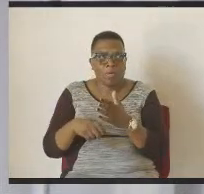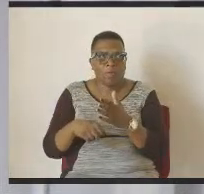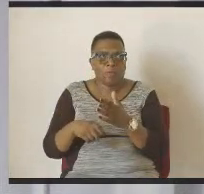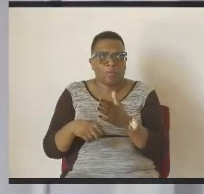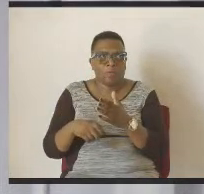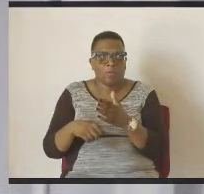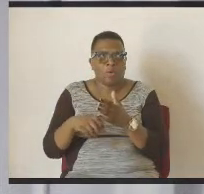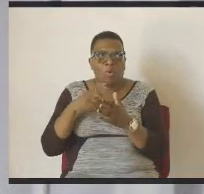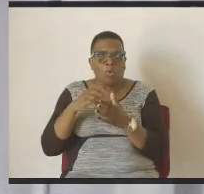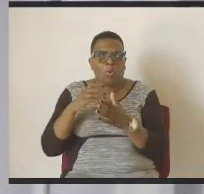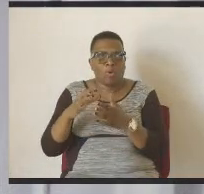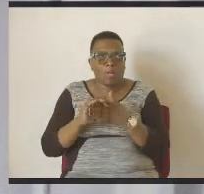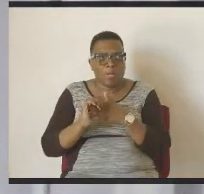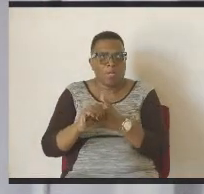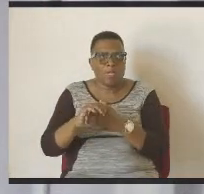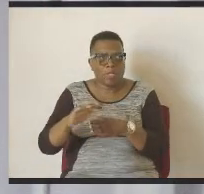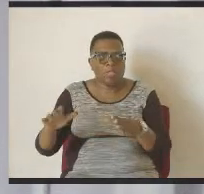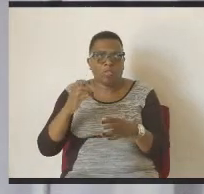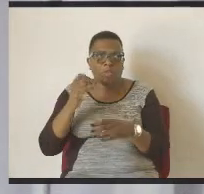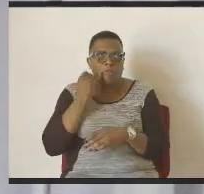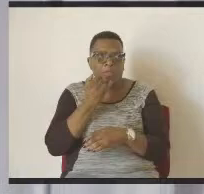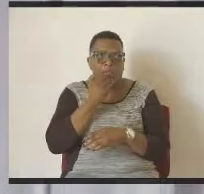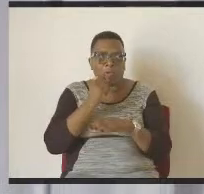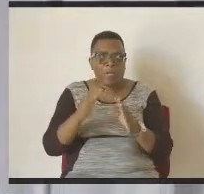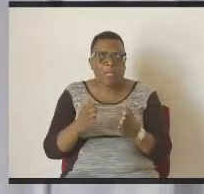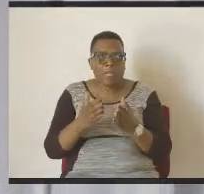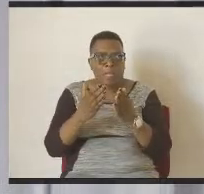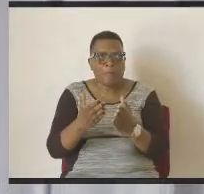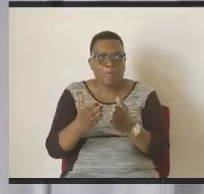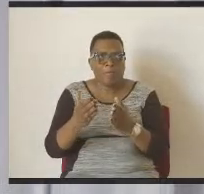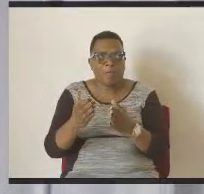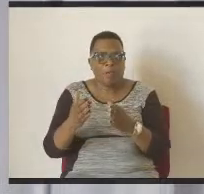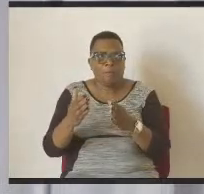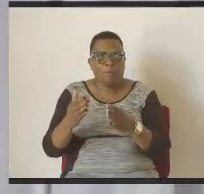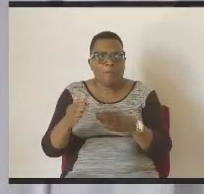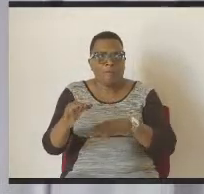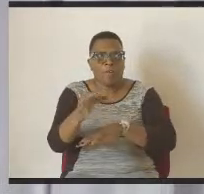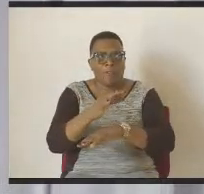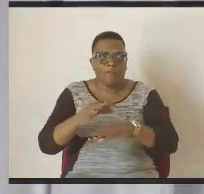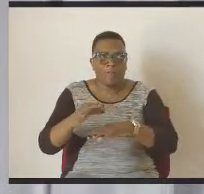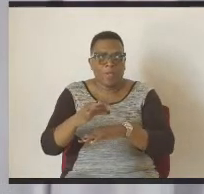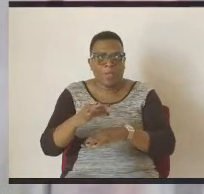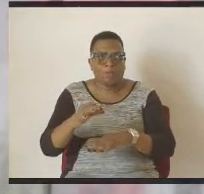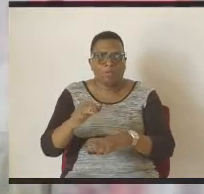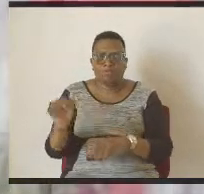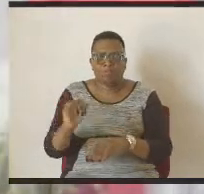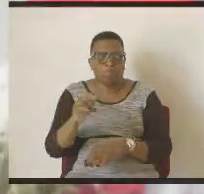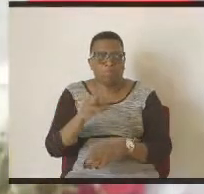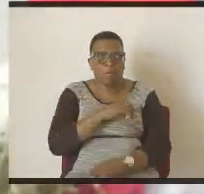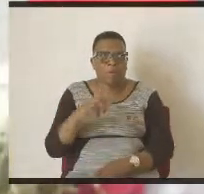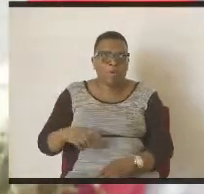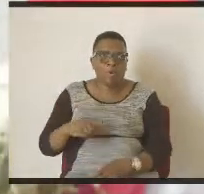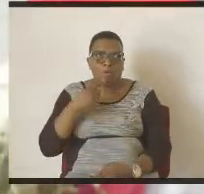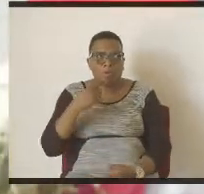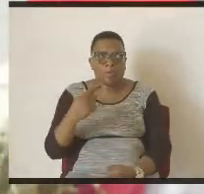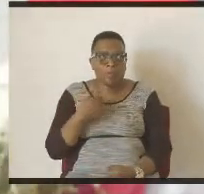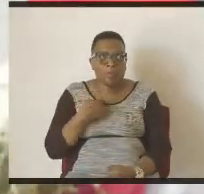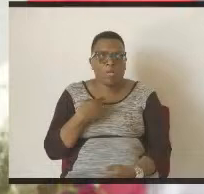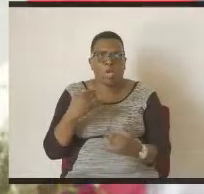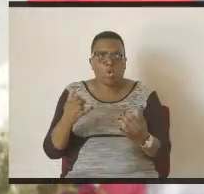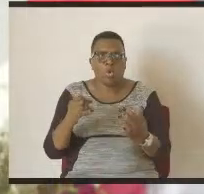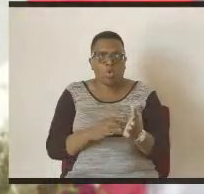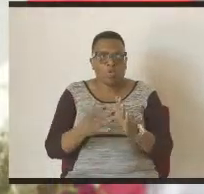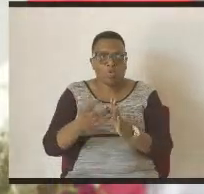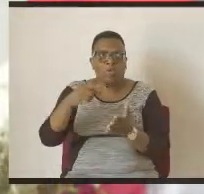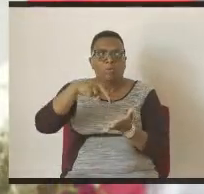Israel priced, and gave them for the potter's field, as the Lord directed me. Now Jesus stood